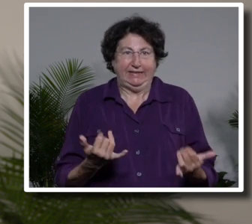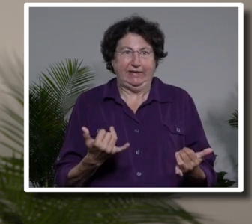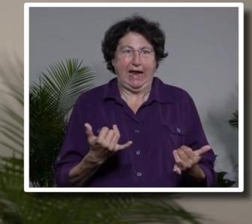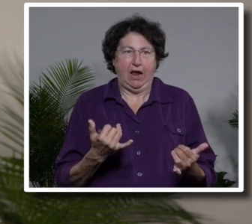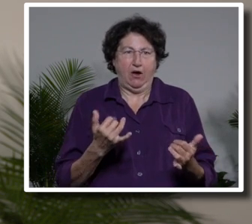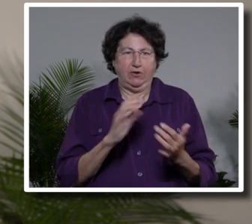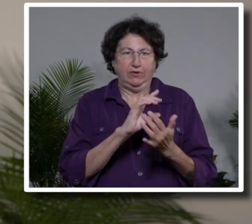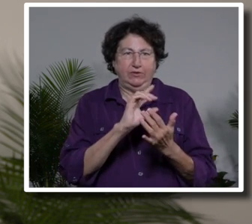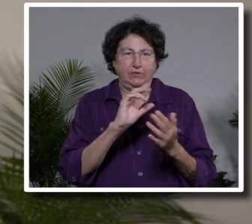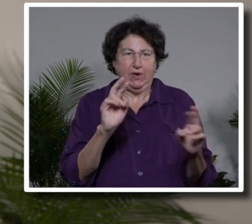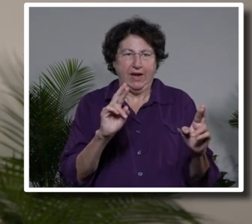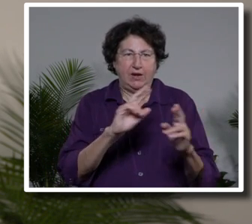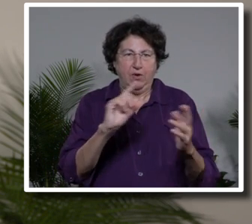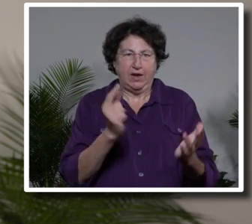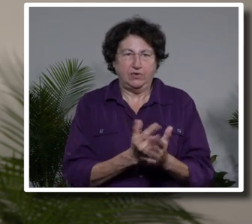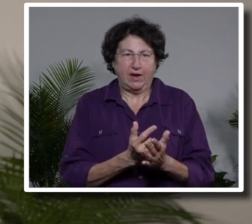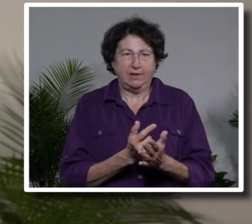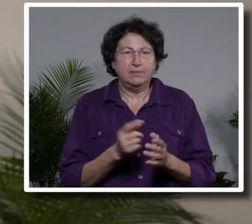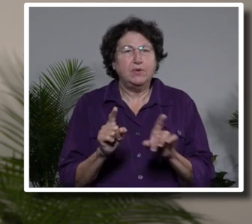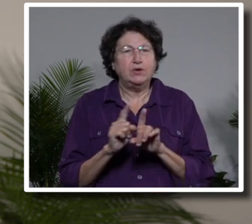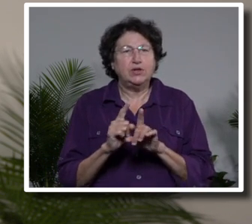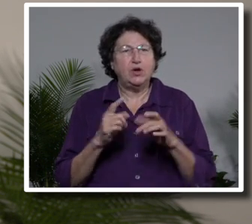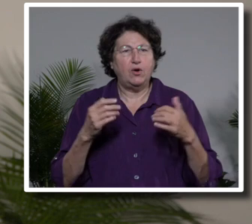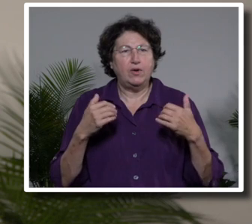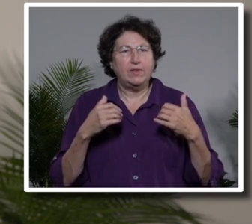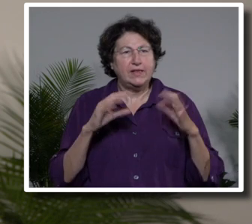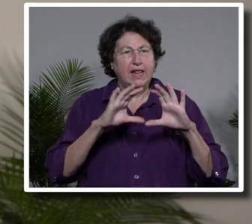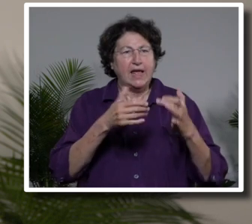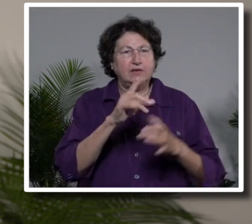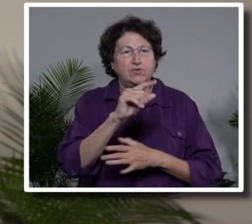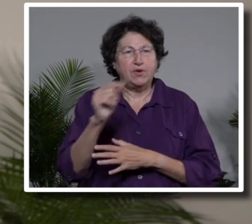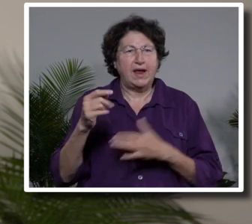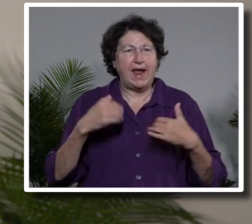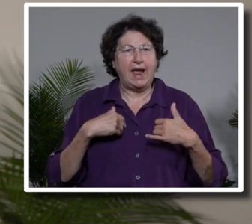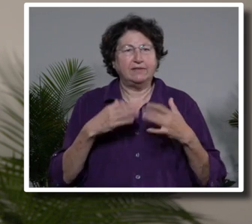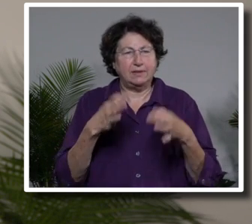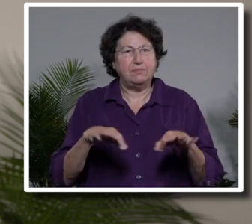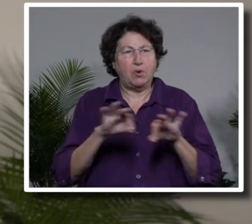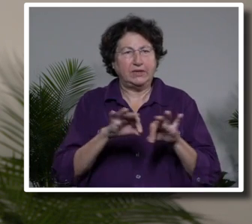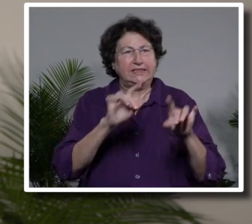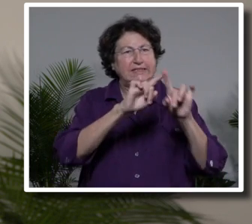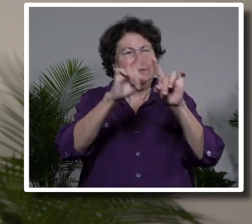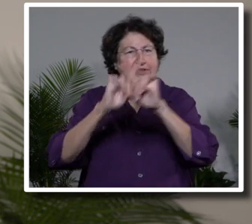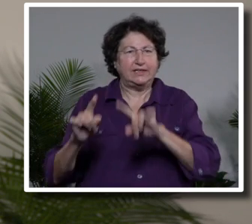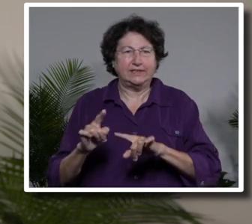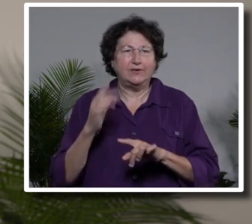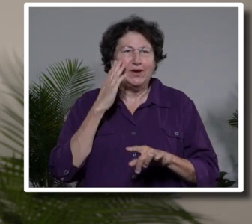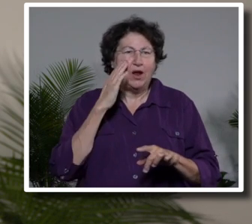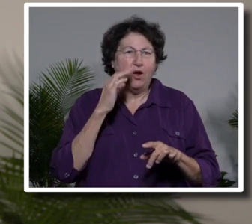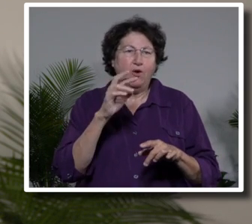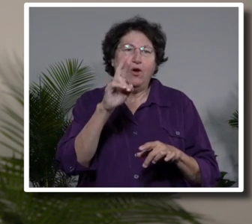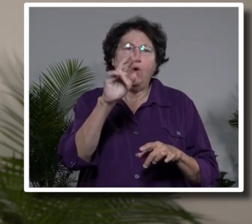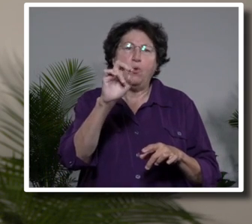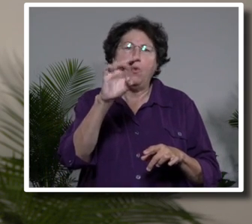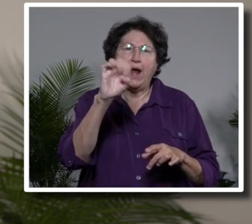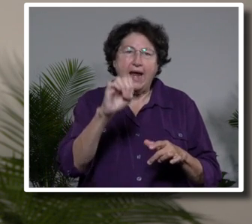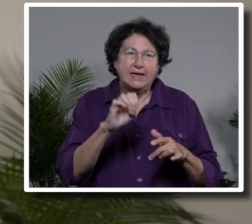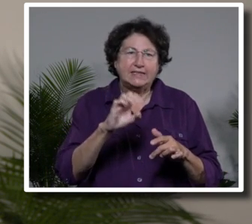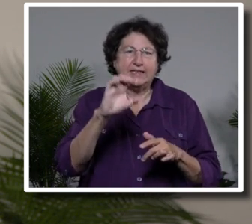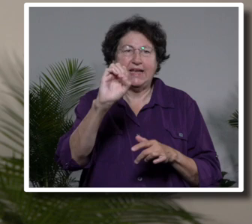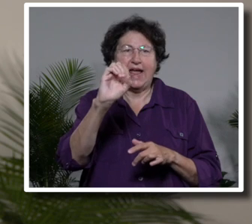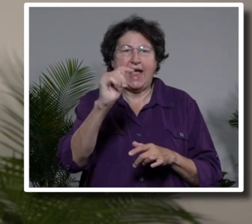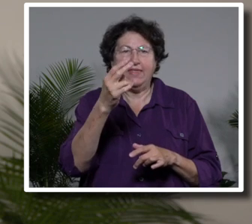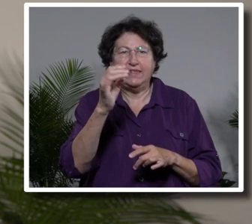2020 also has some key differences. Of course, there are differences in race, ethnicity,